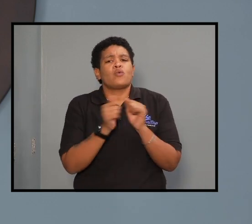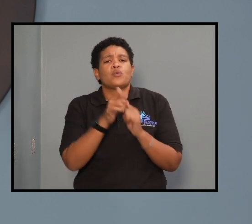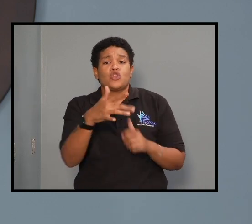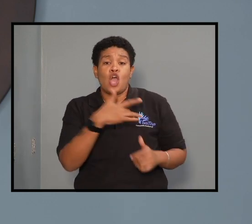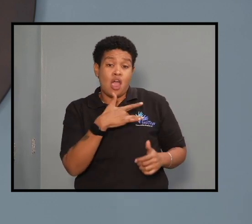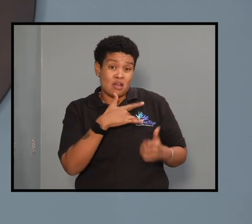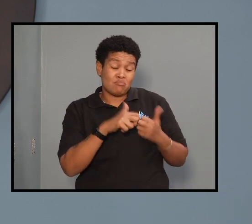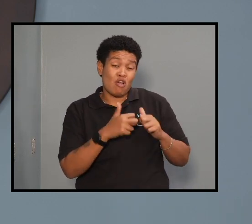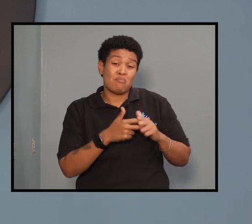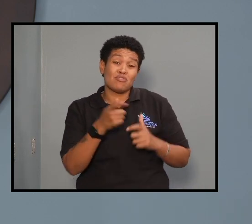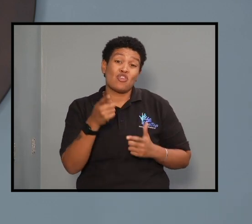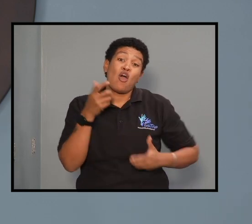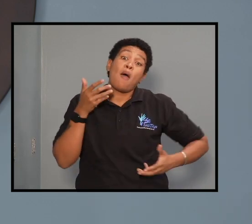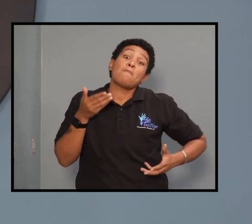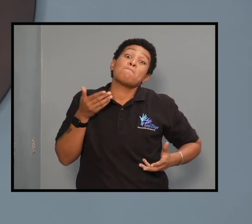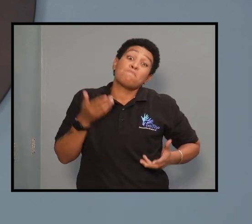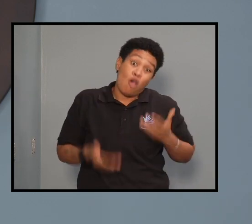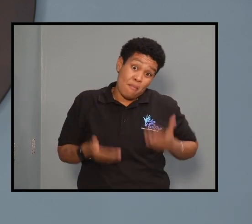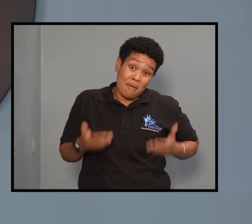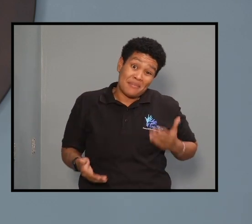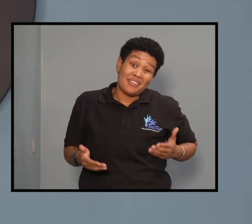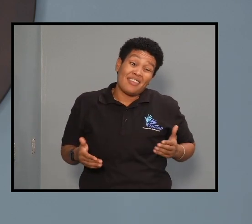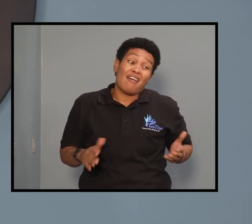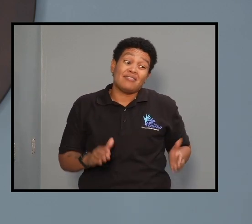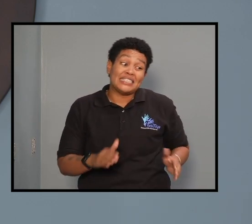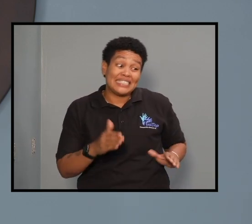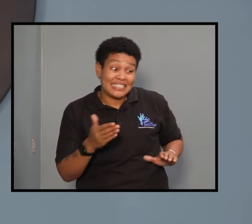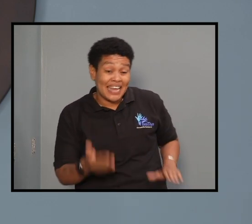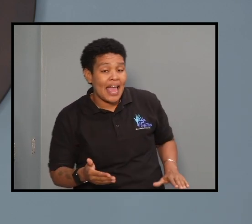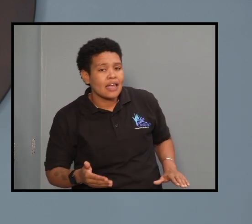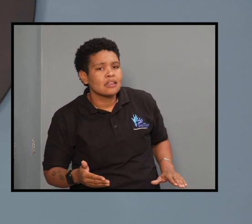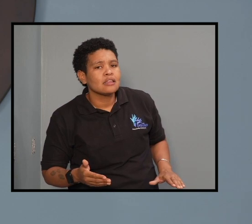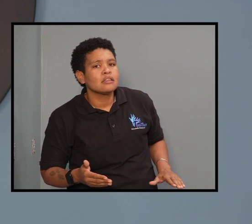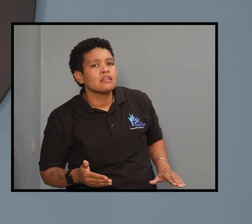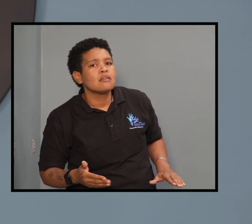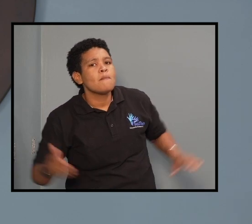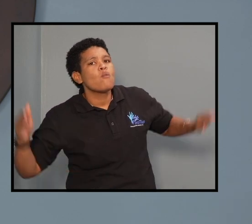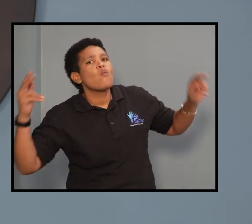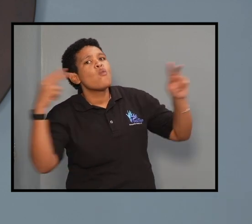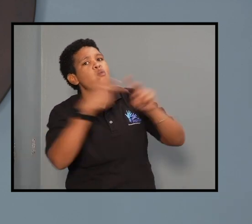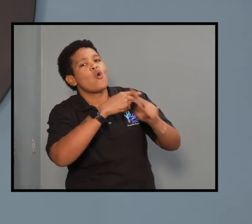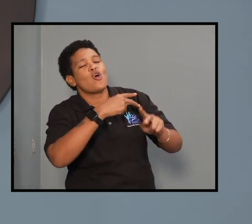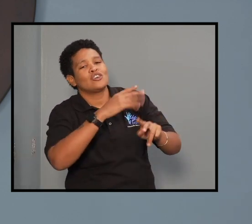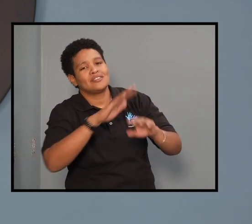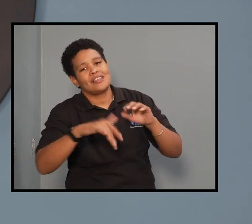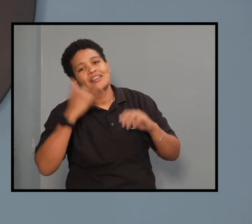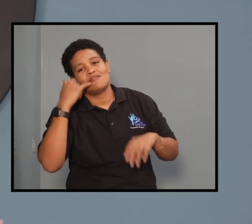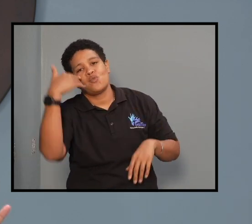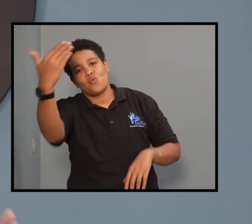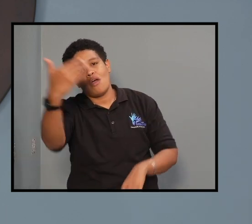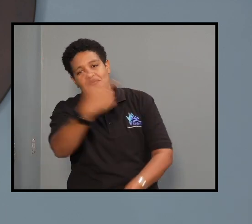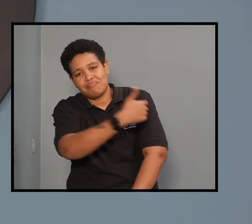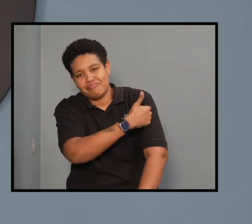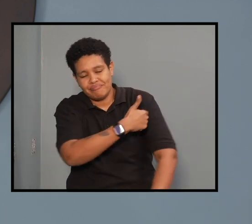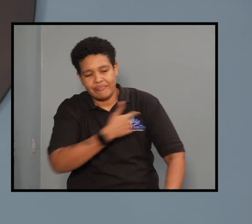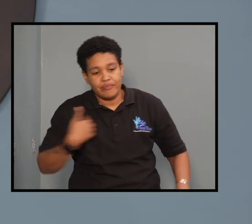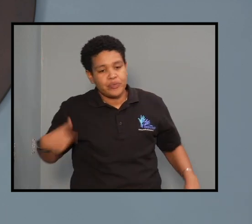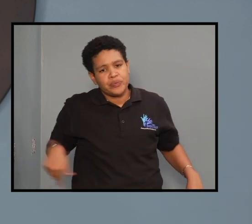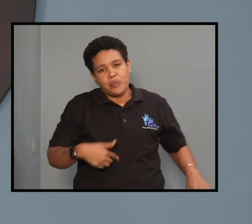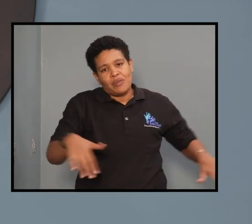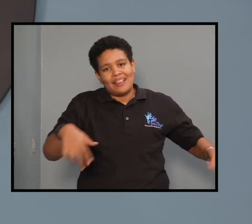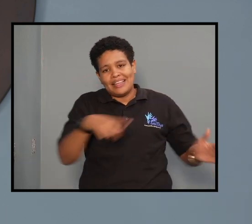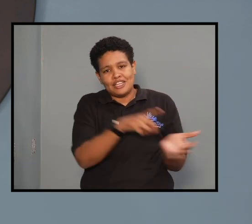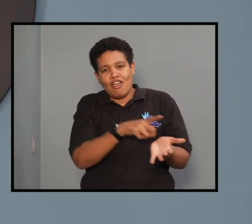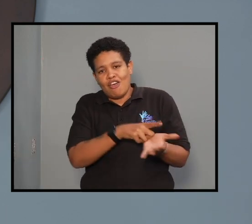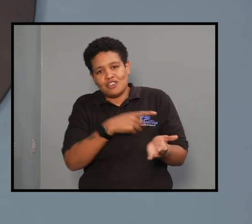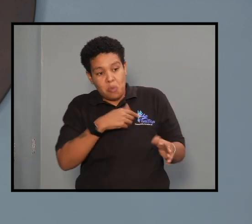heart condition, your probability of a fatal event is far higher than if you had the vaccine. Obviously, we are not doctors, so we can't